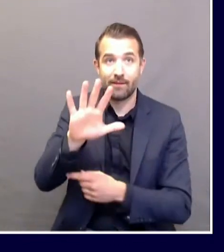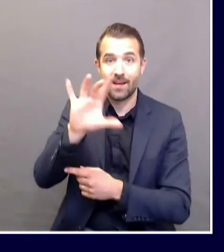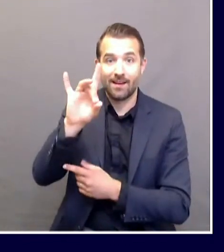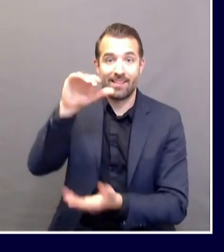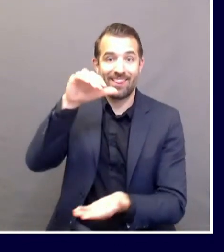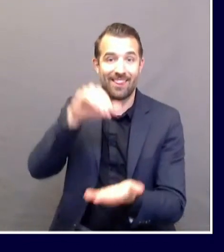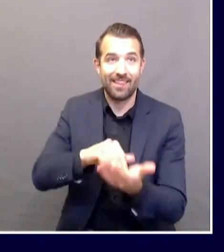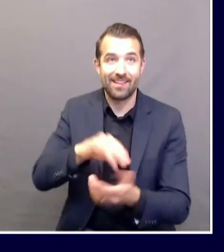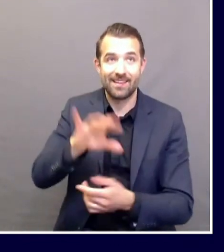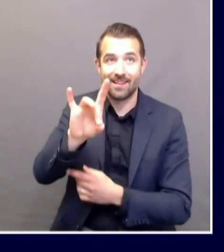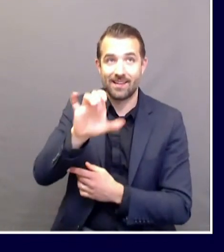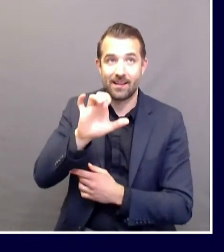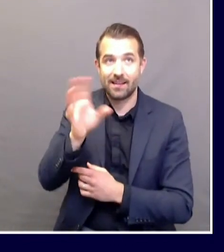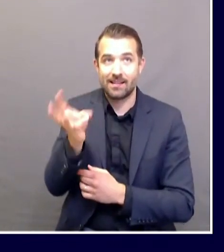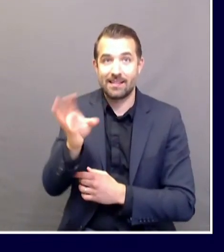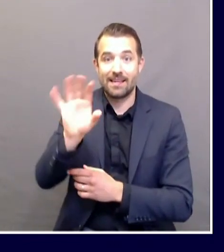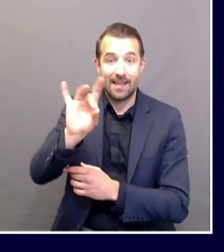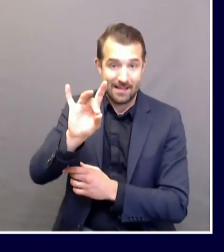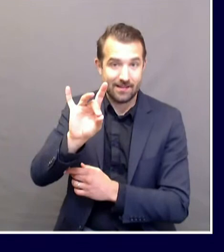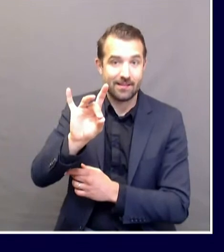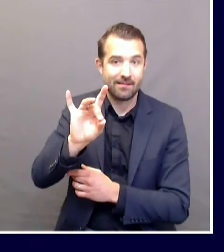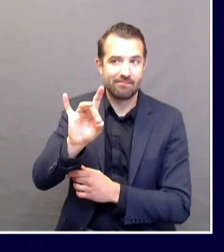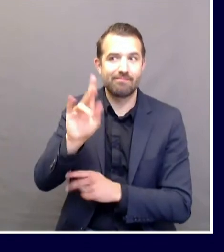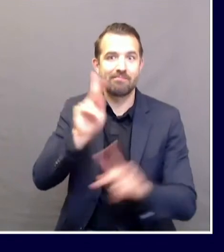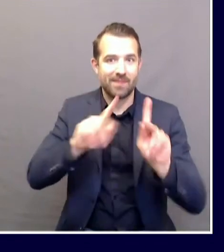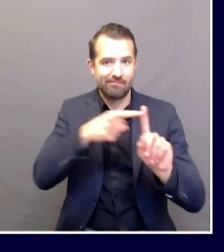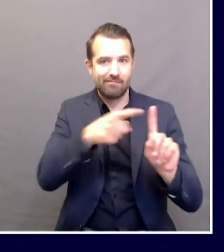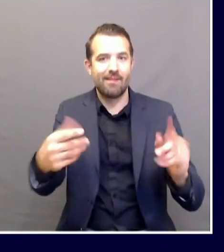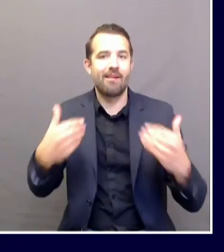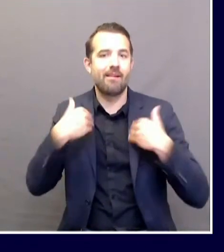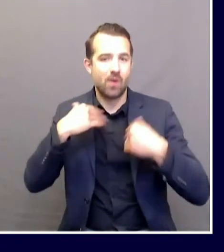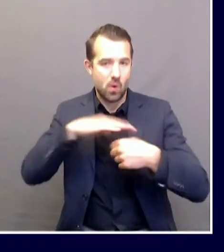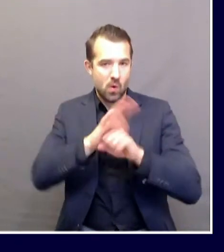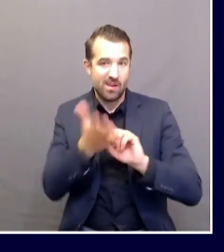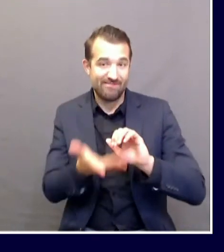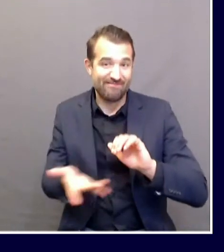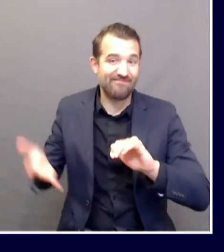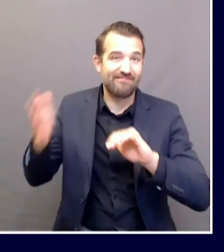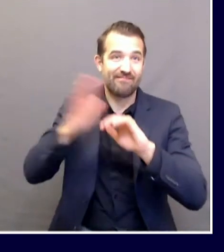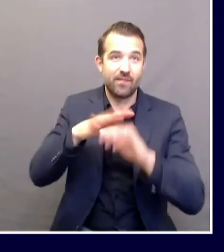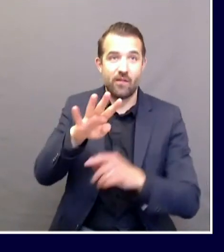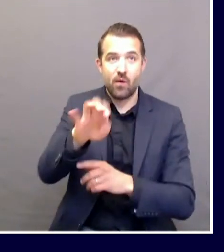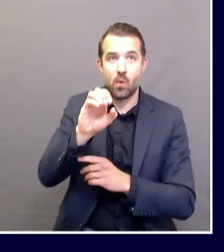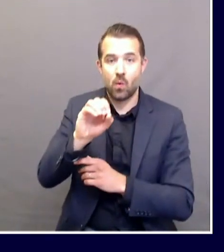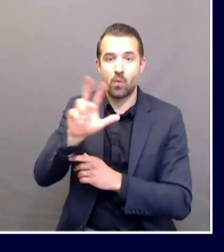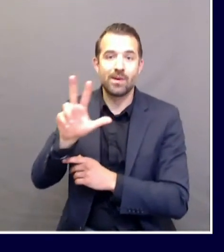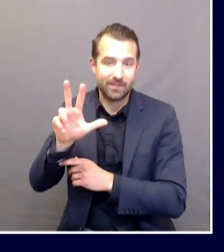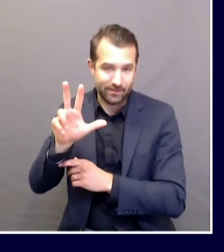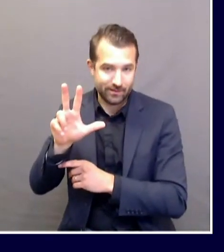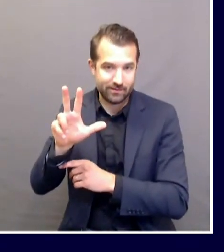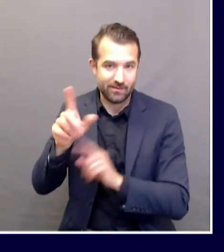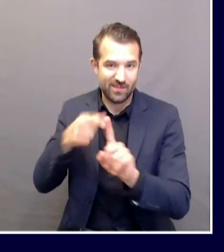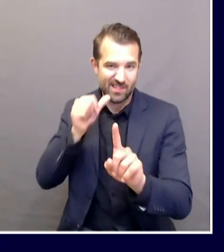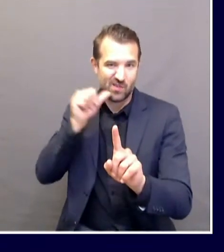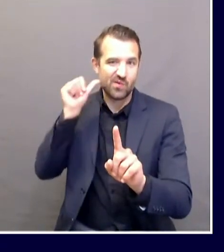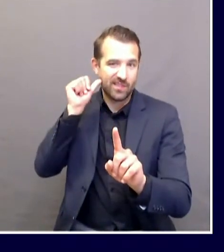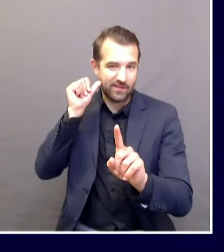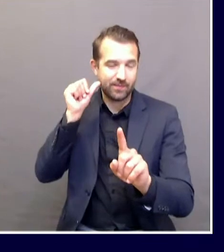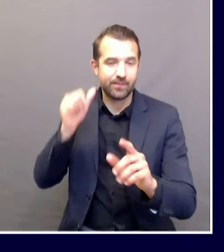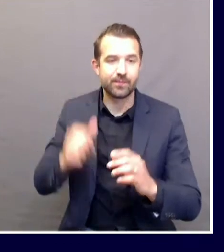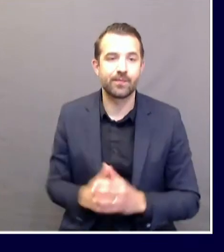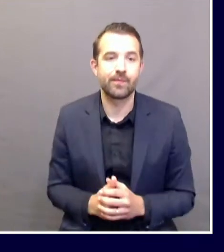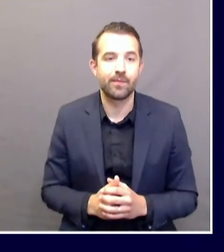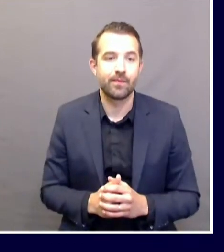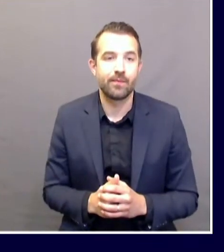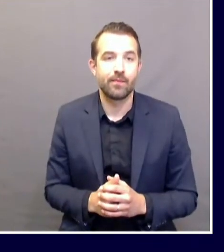58,868 total cases of COVID, an increase of 403 cases since yesterday. Of the case investigations